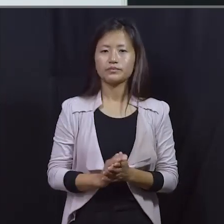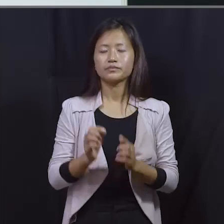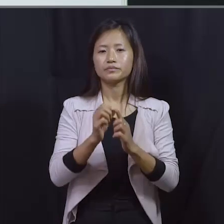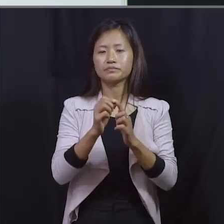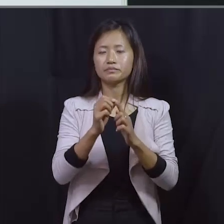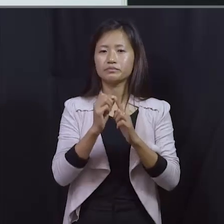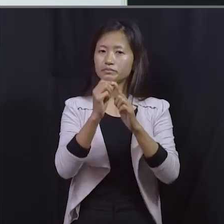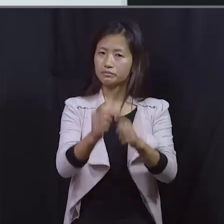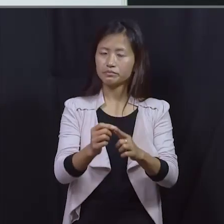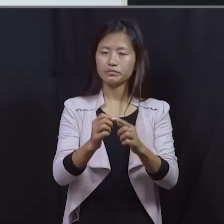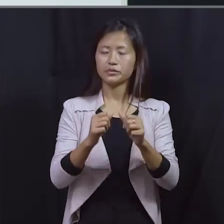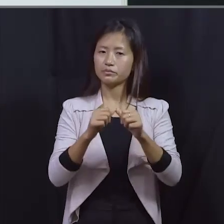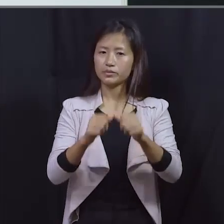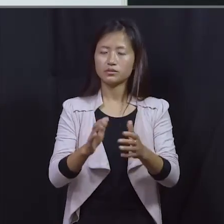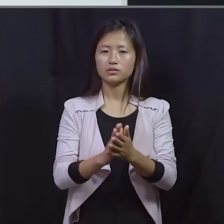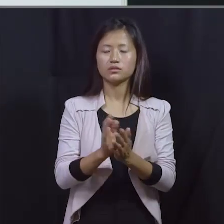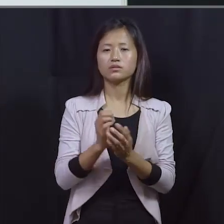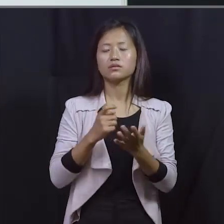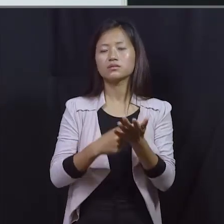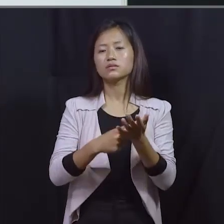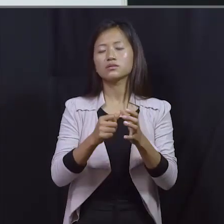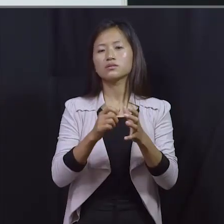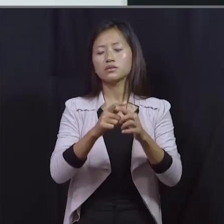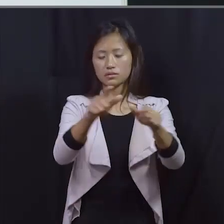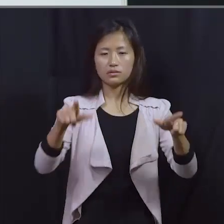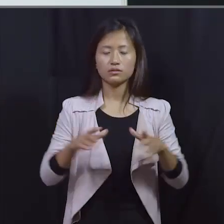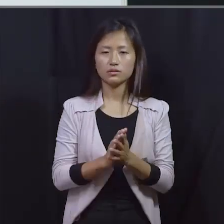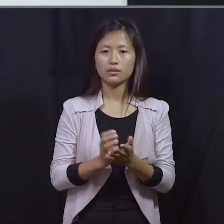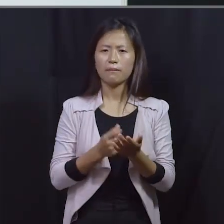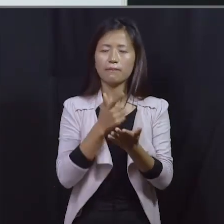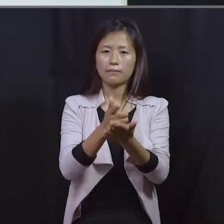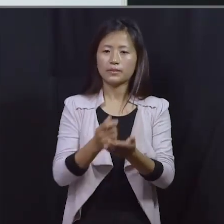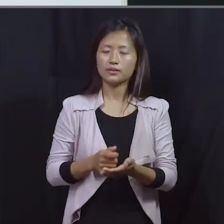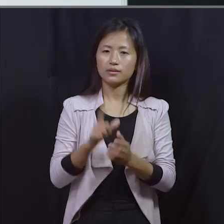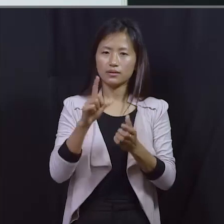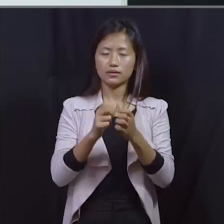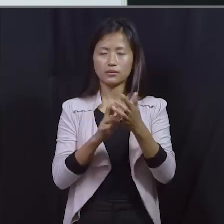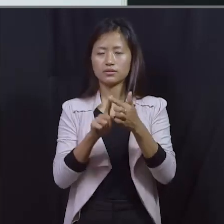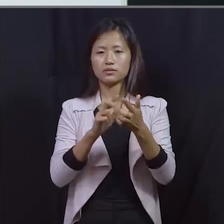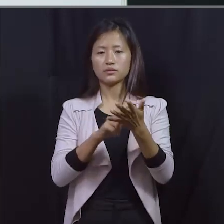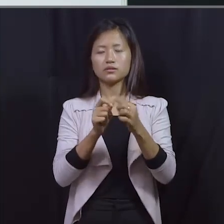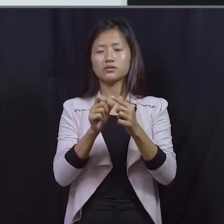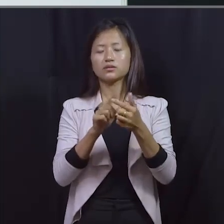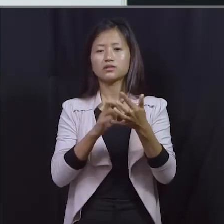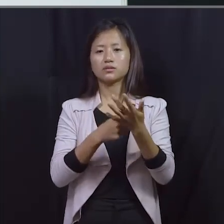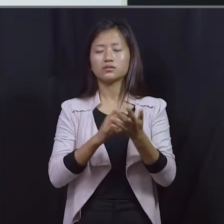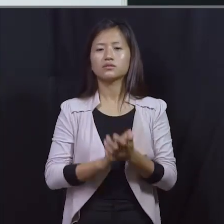settlement, the zamindars, the moneylenders, and the British exploited the Indian